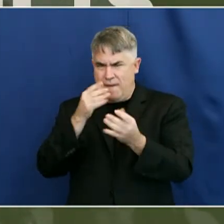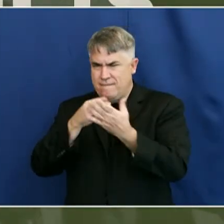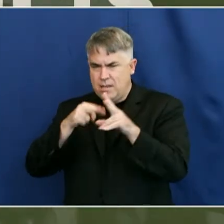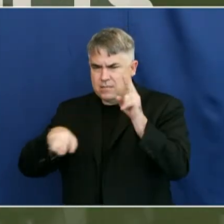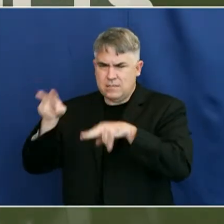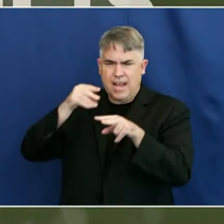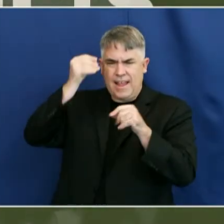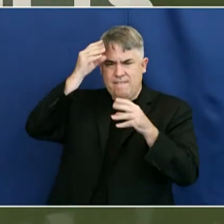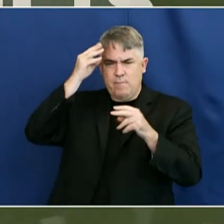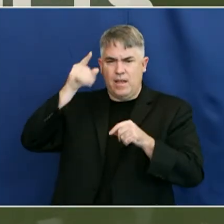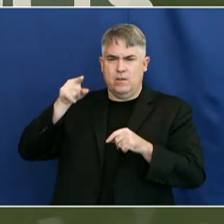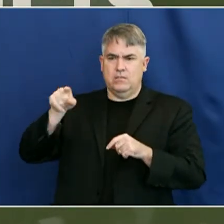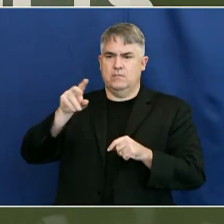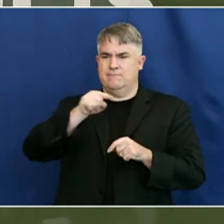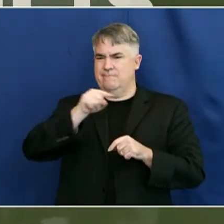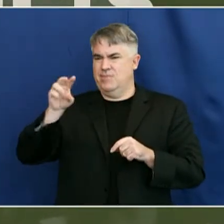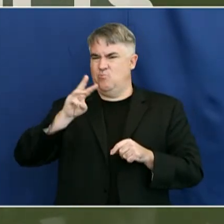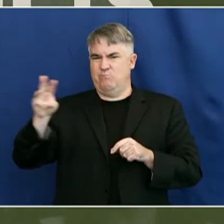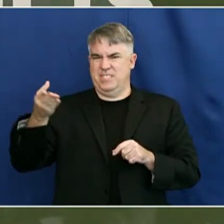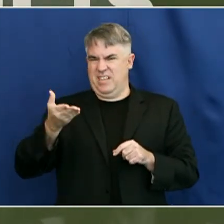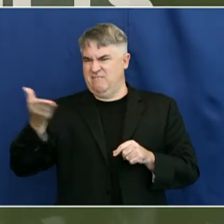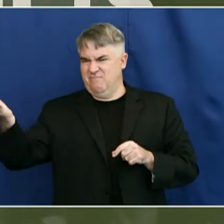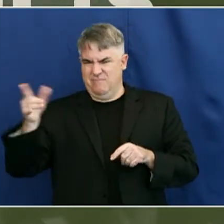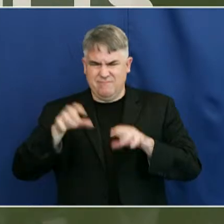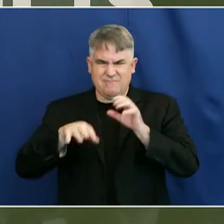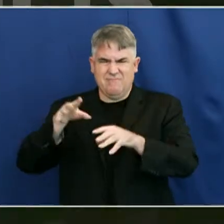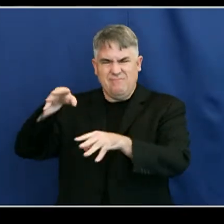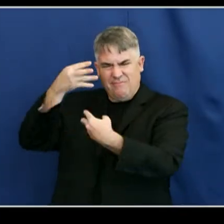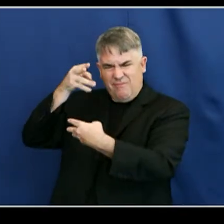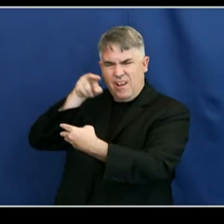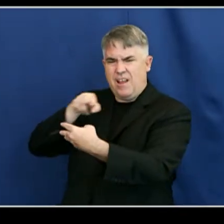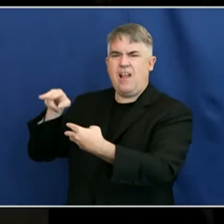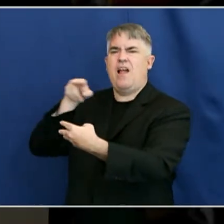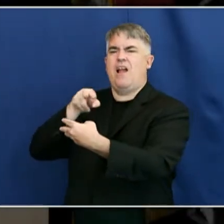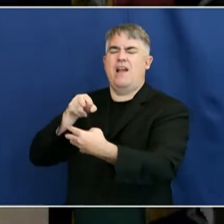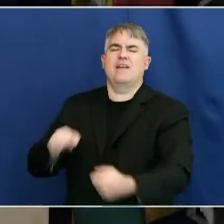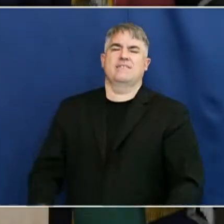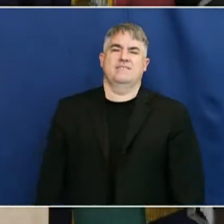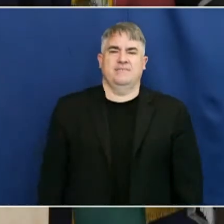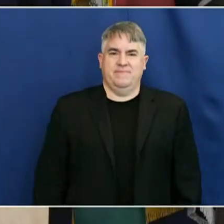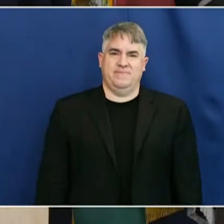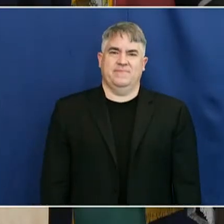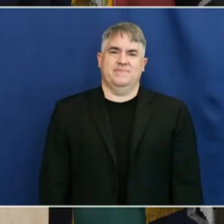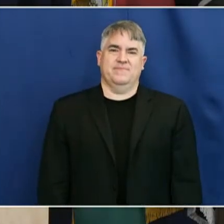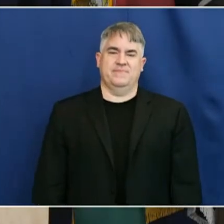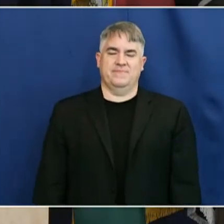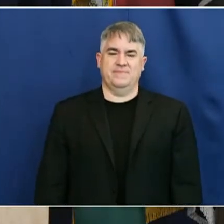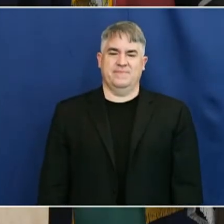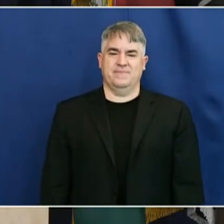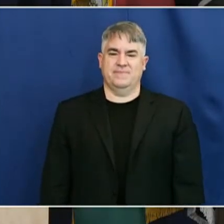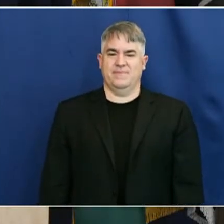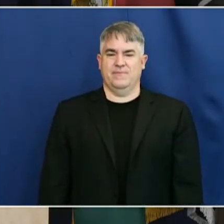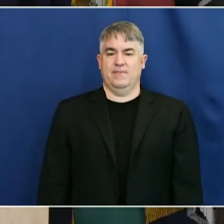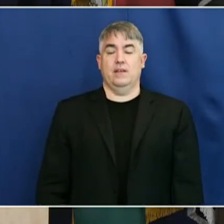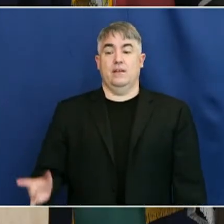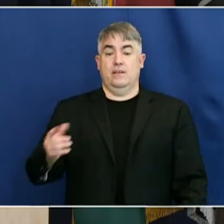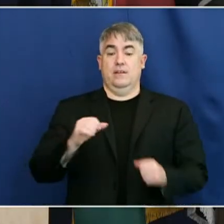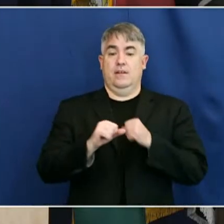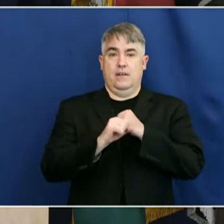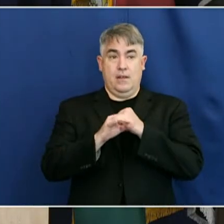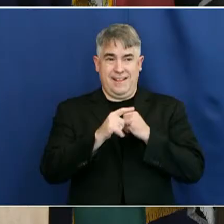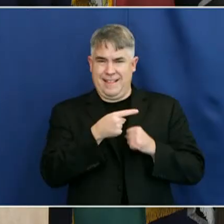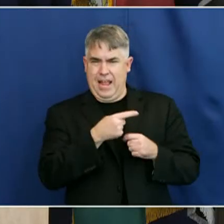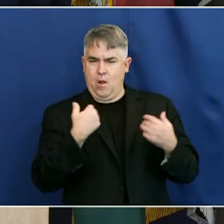coronavirus-sd.com/vaccine. These PSAs are extremely important. As we've